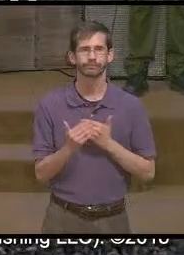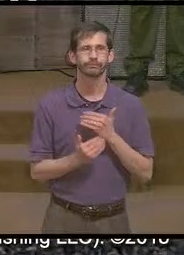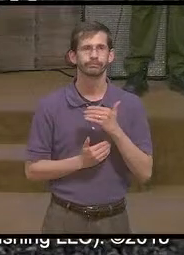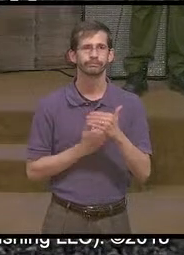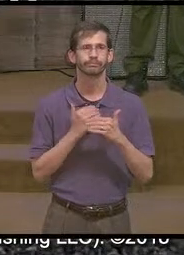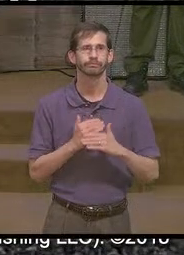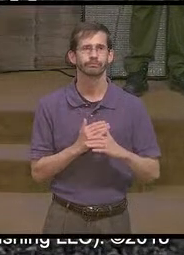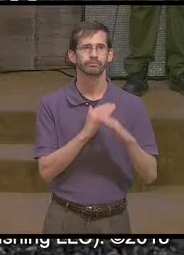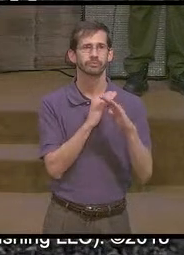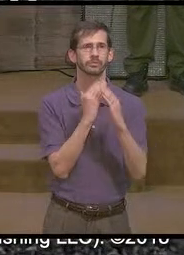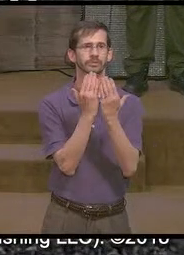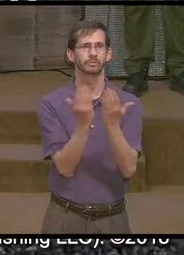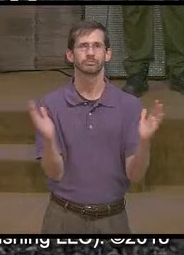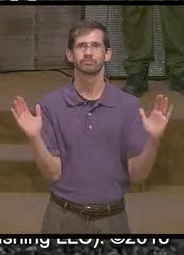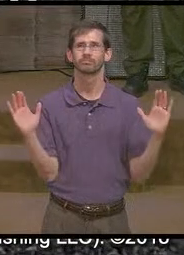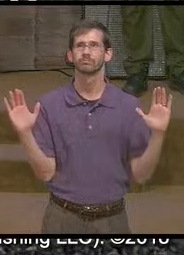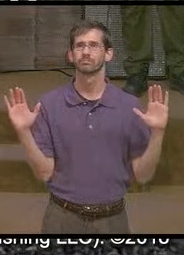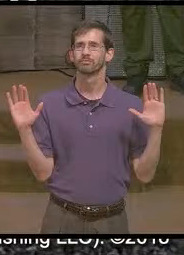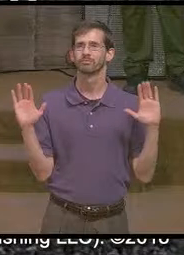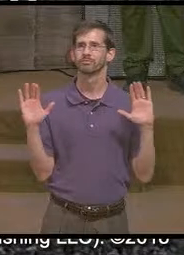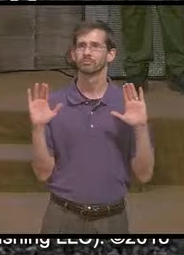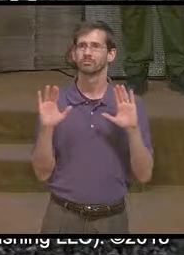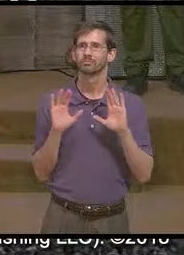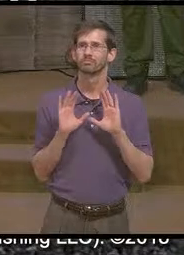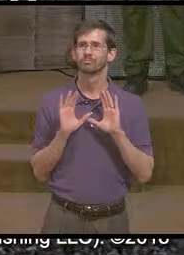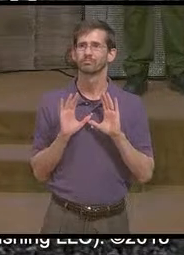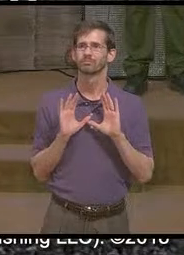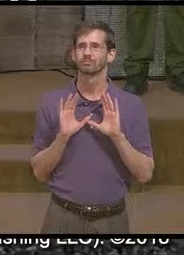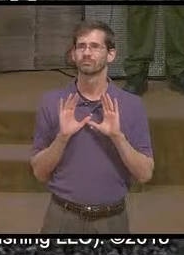Walking around these walls,